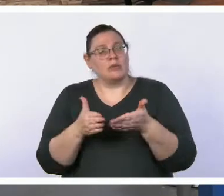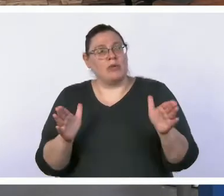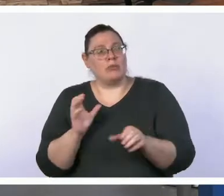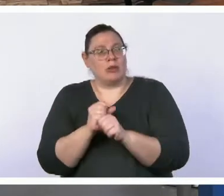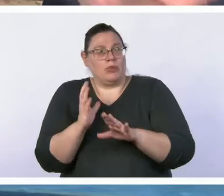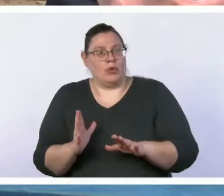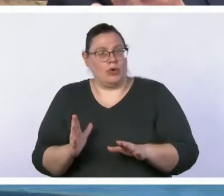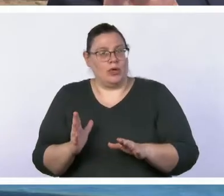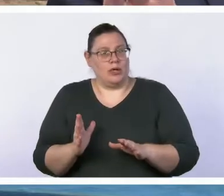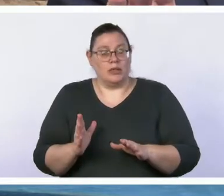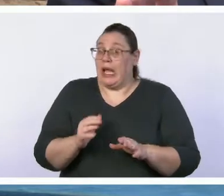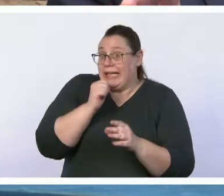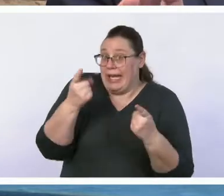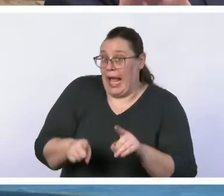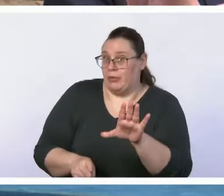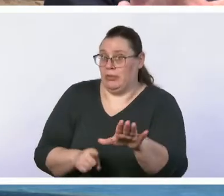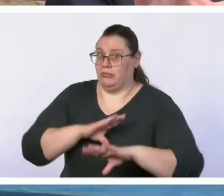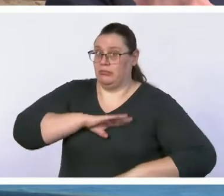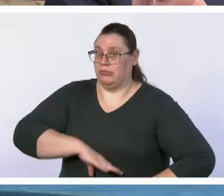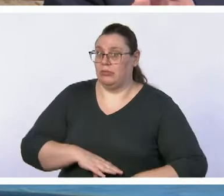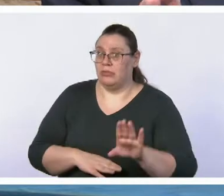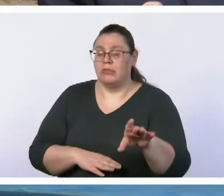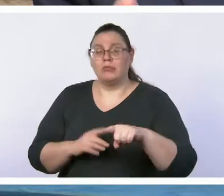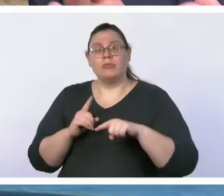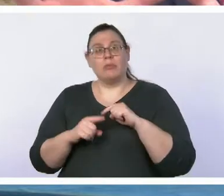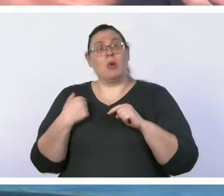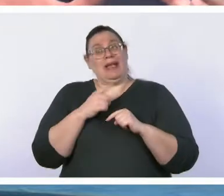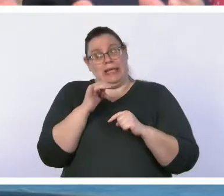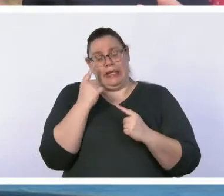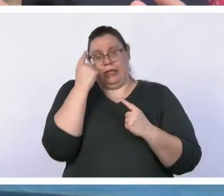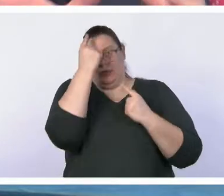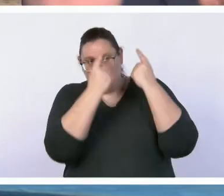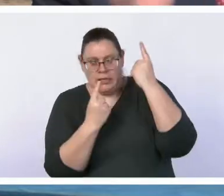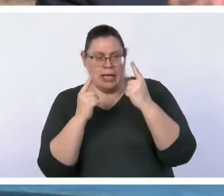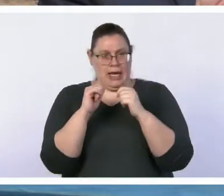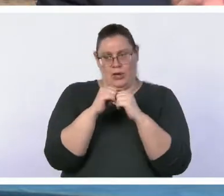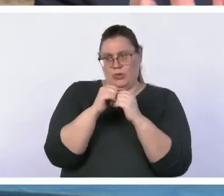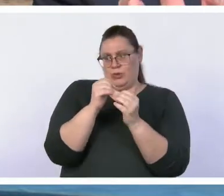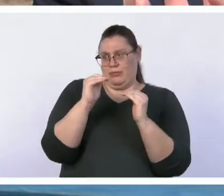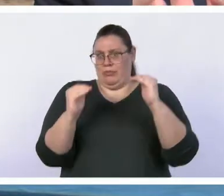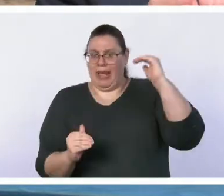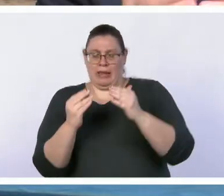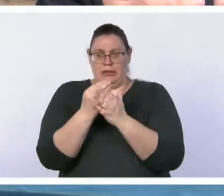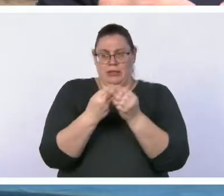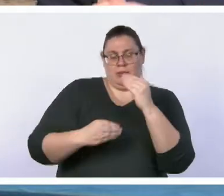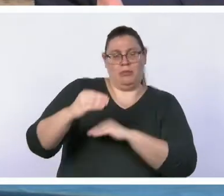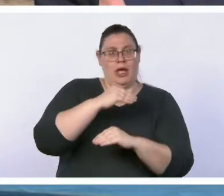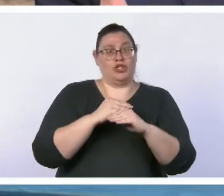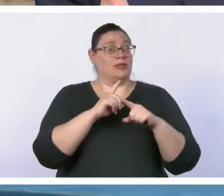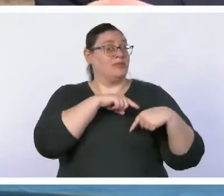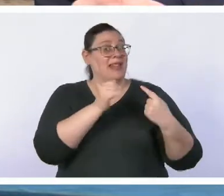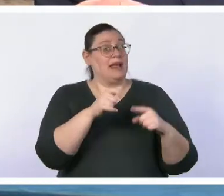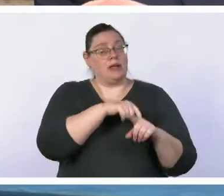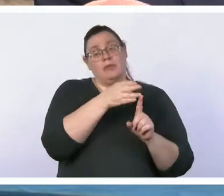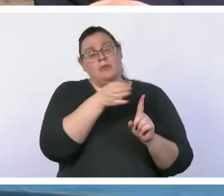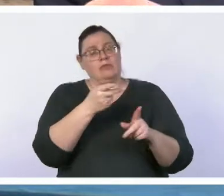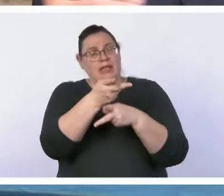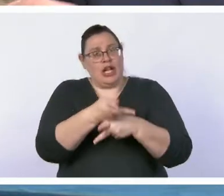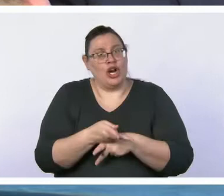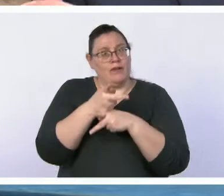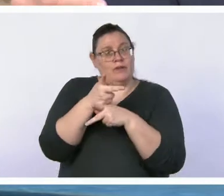time. Thankfully, we didn't do that, but we've methodically balanced the budget since then, and at the same time built